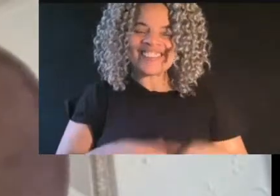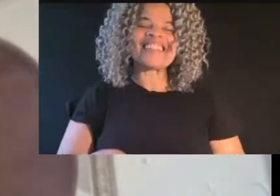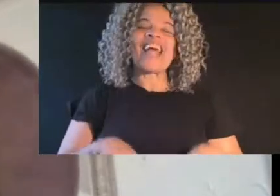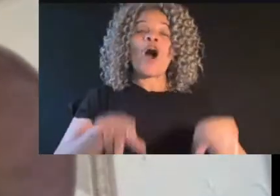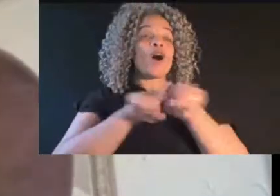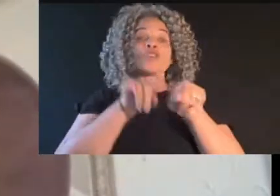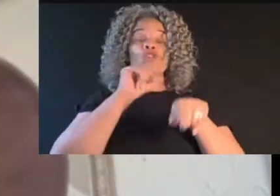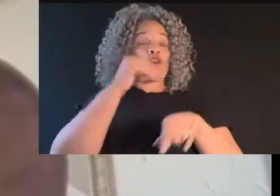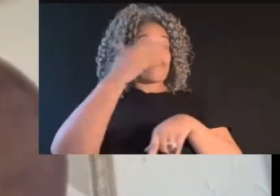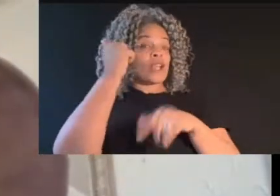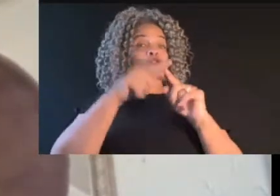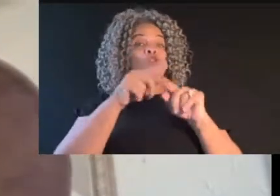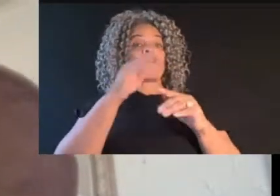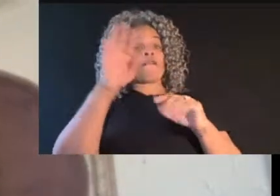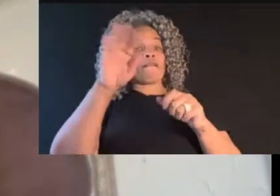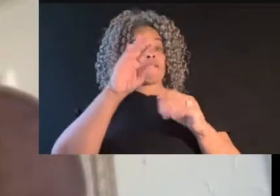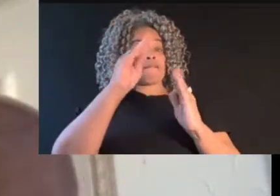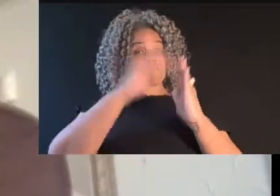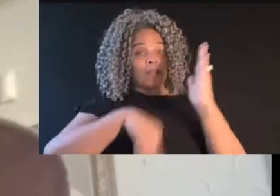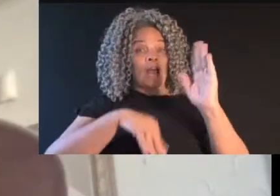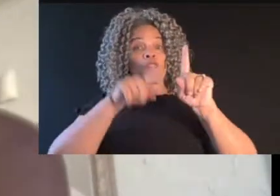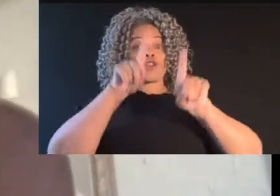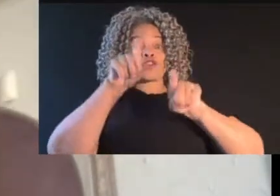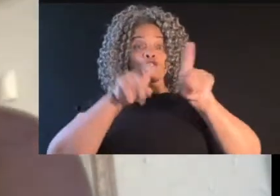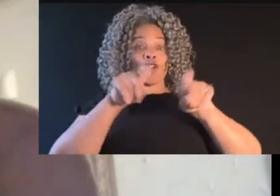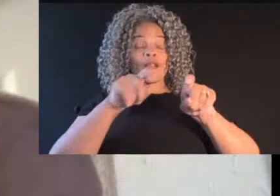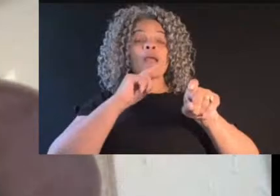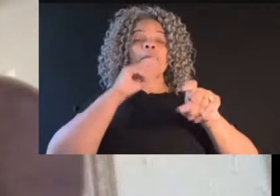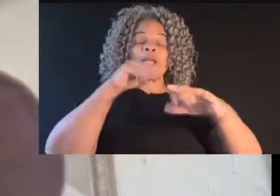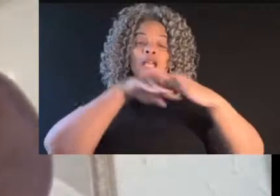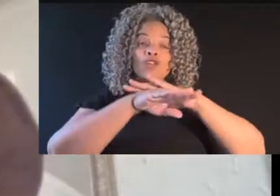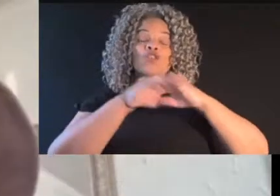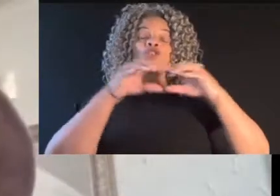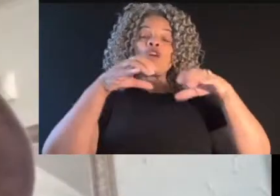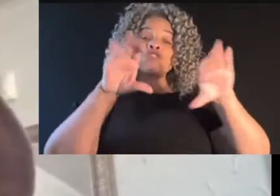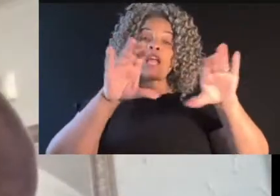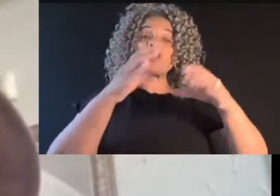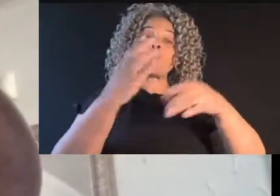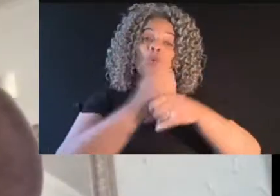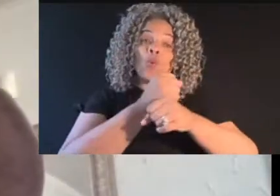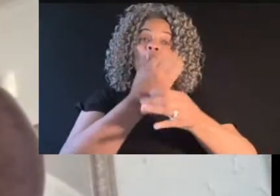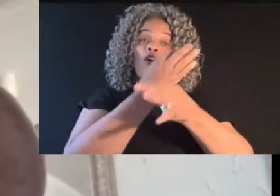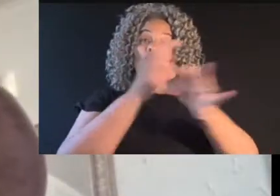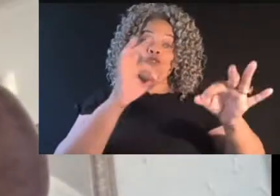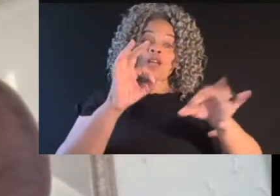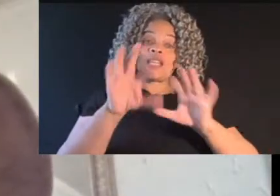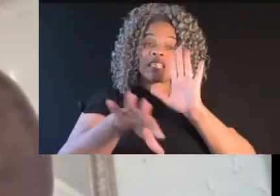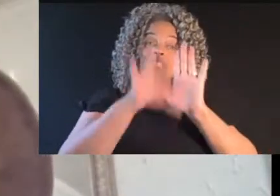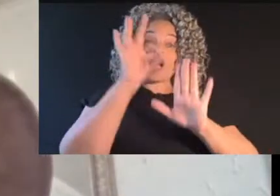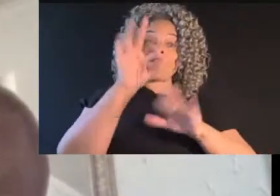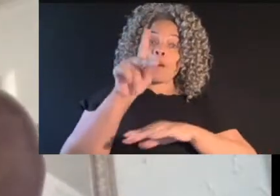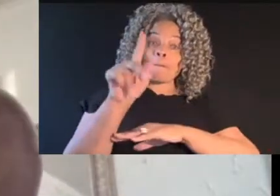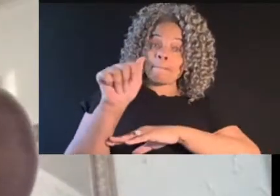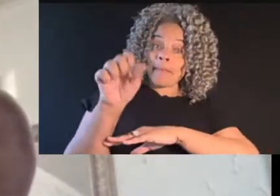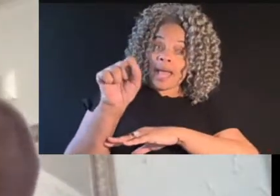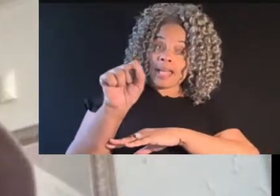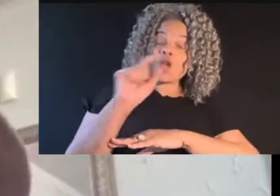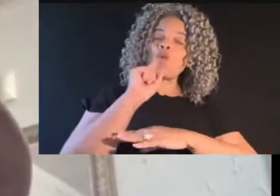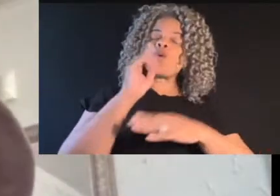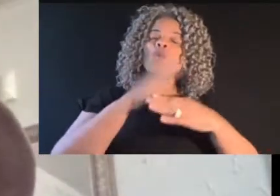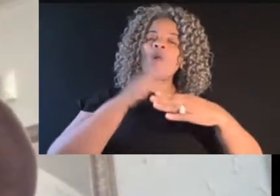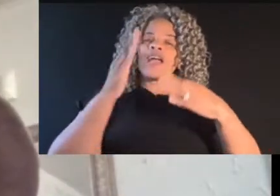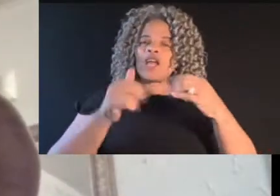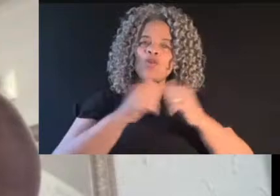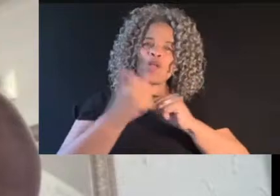forget to fill out the survey and be entered into a chance to win a free Discovery Pass. We're going to end with a